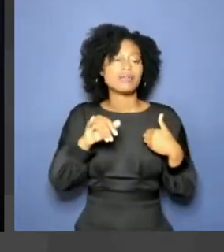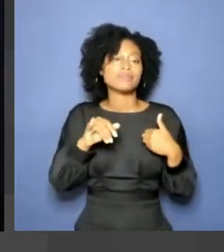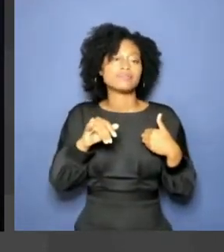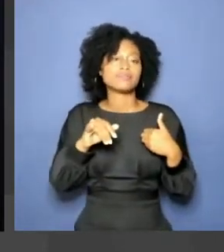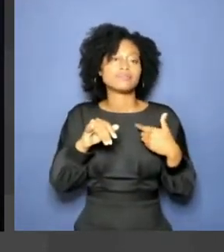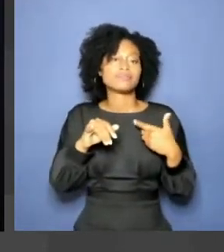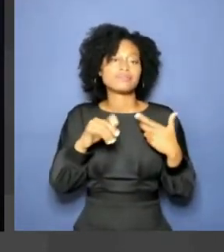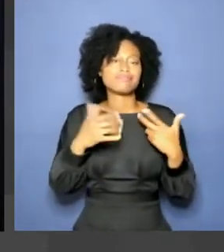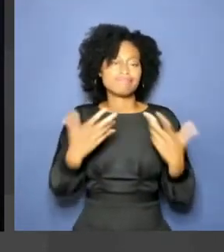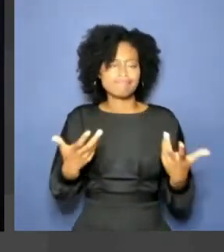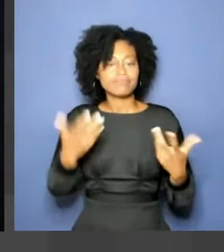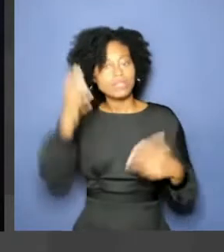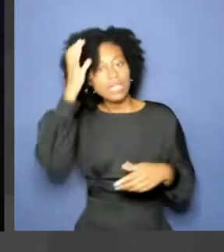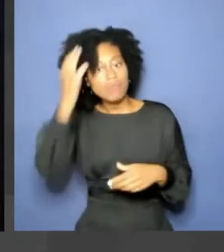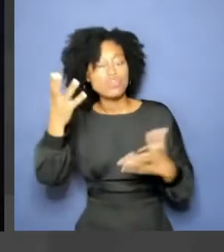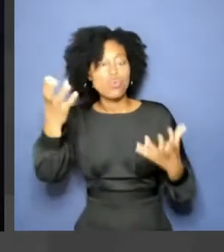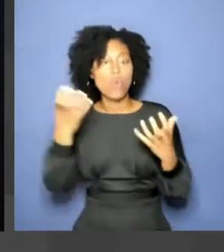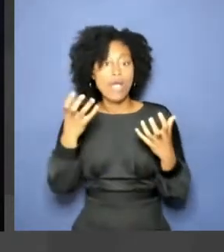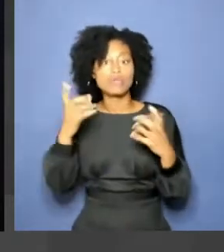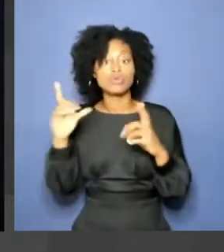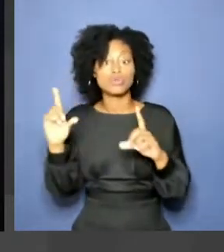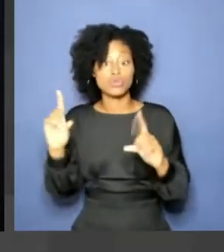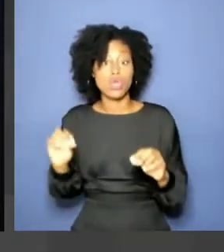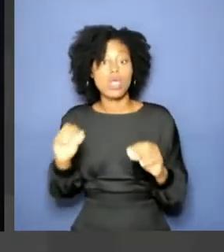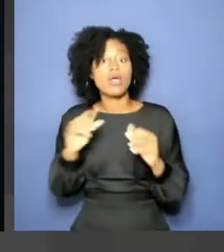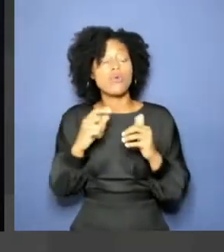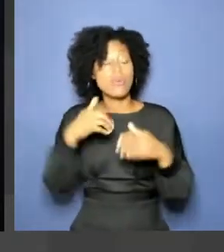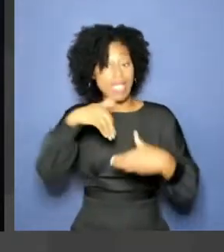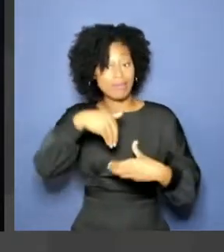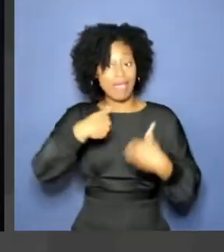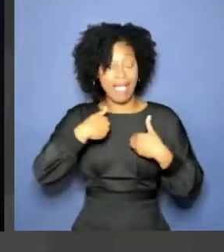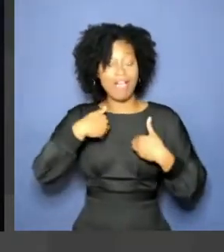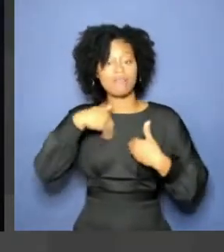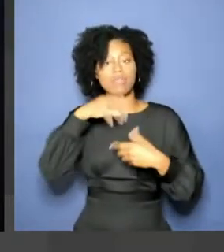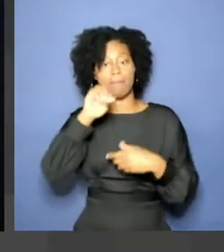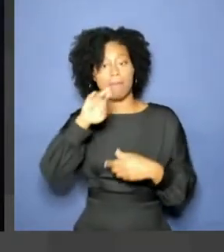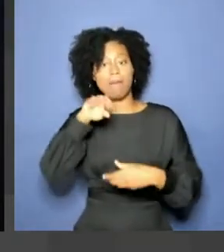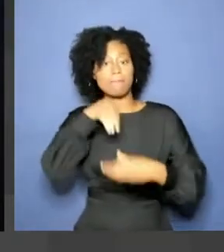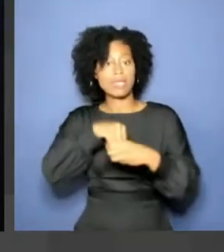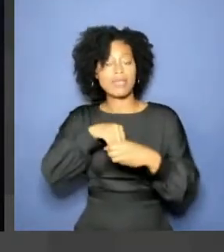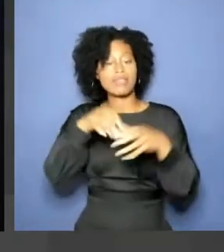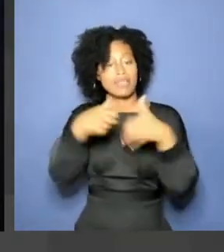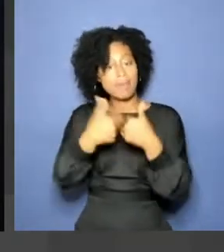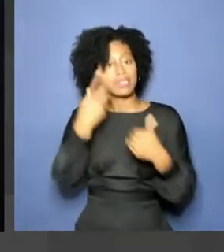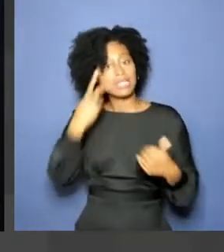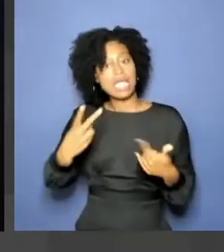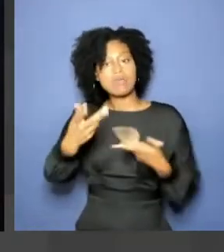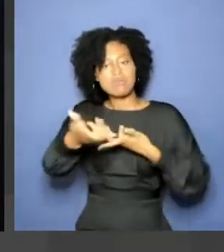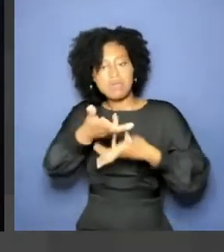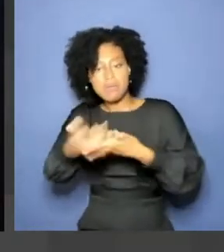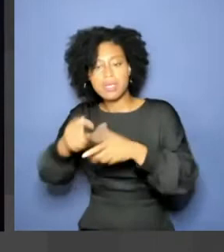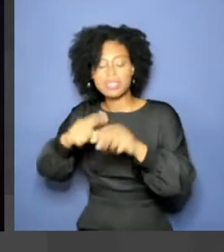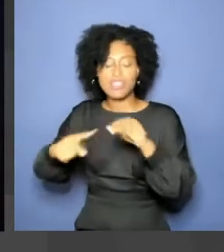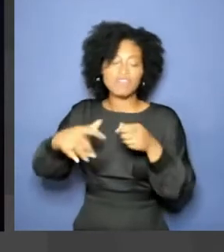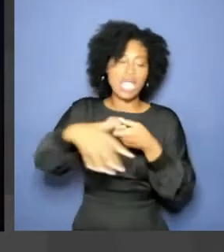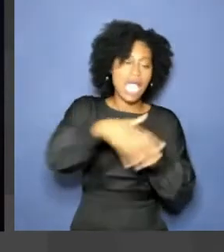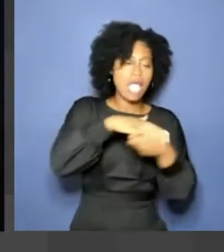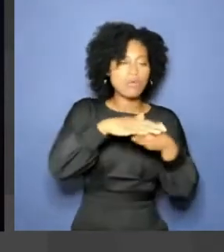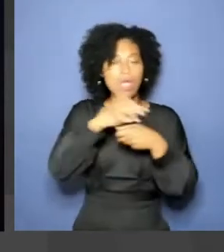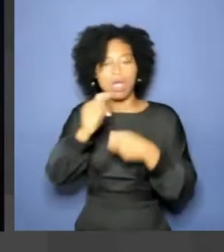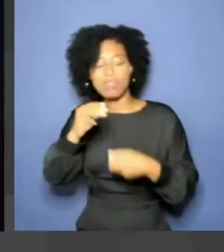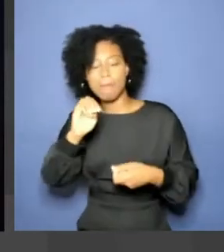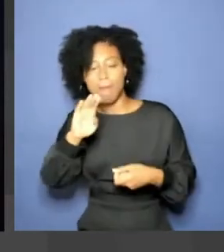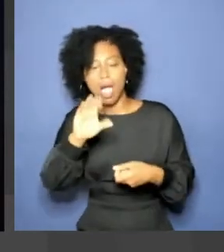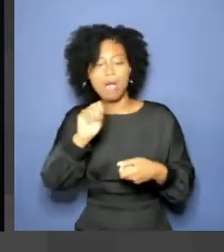But once we have the mob in the game and see how it interacts with the areas and other mobs and items, that's when